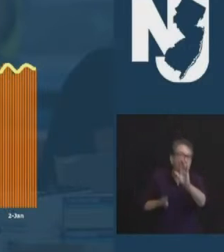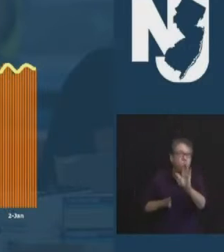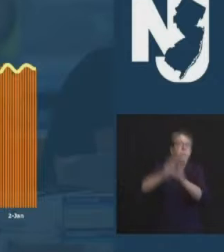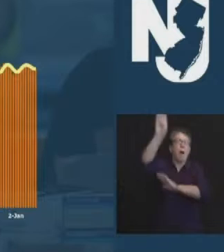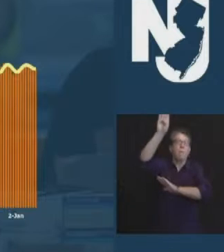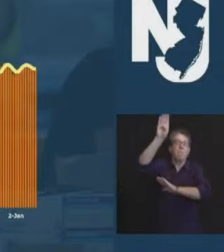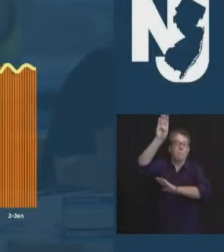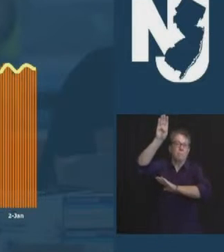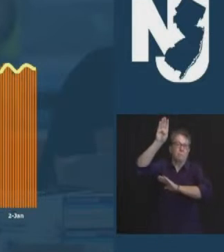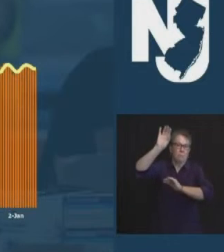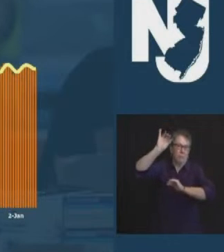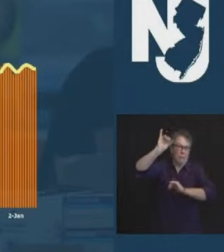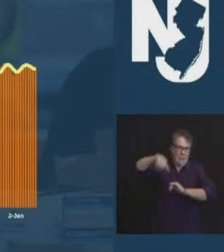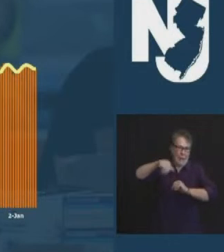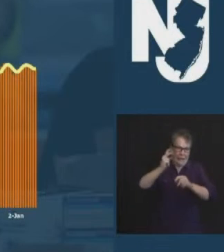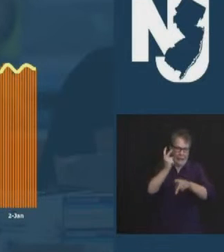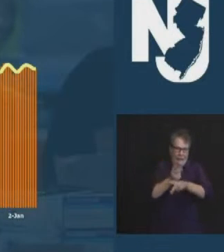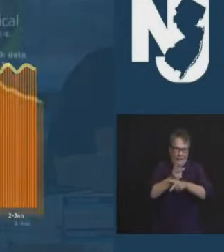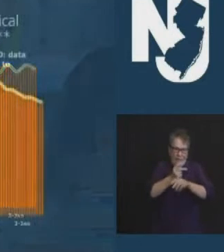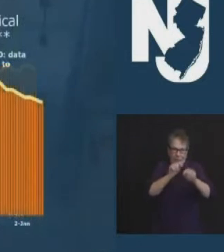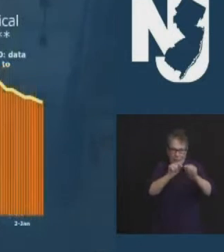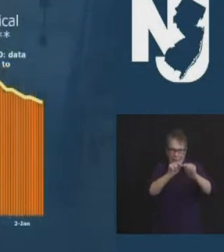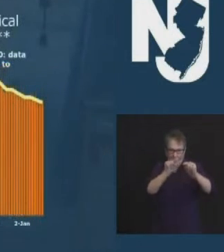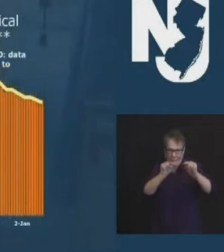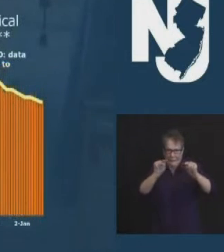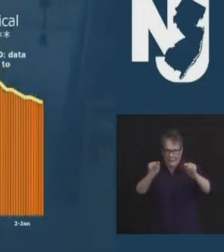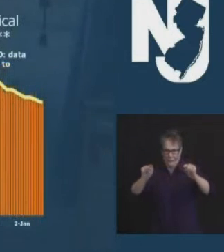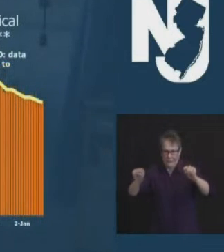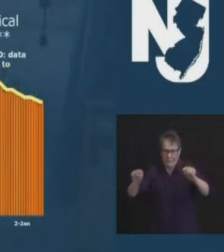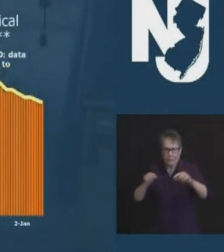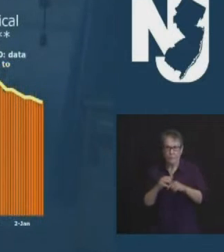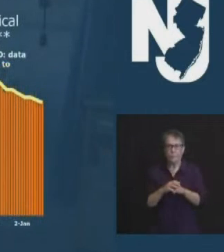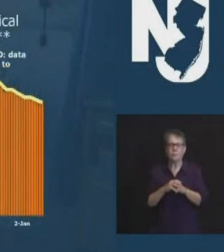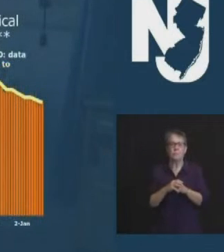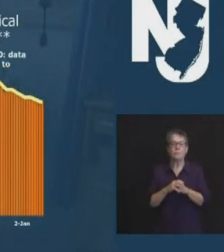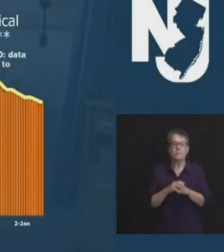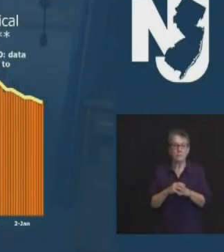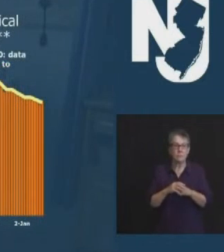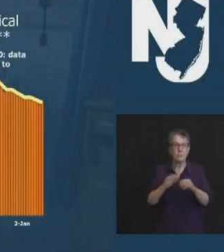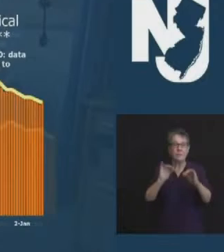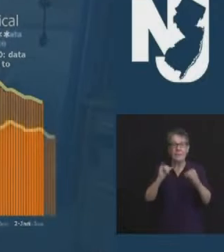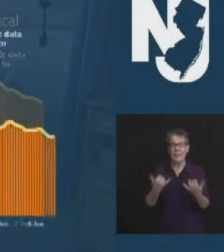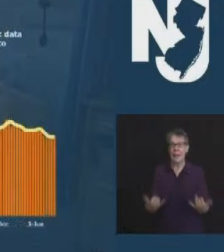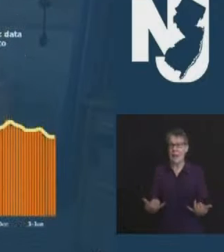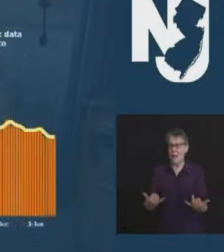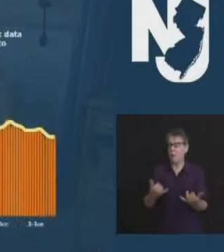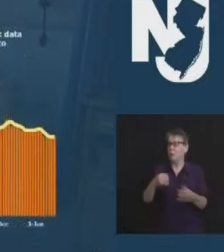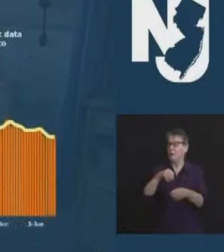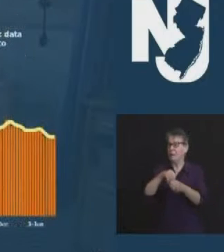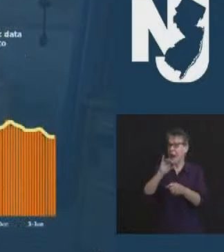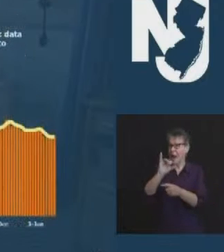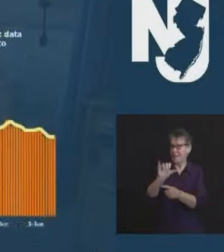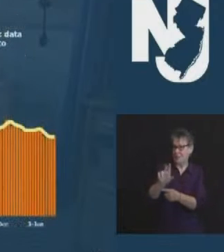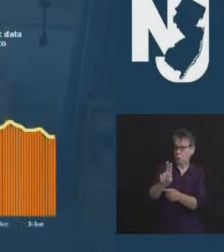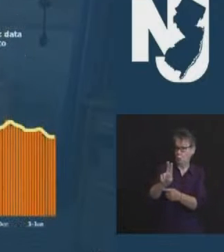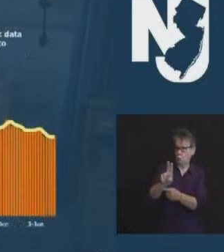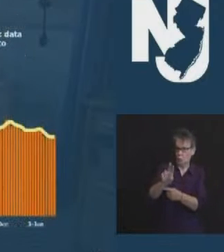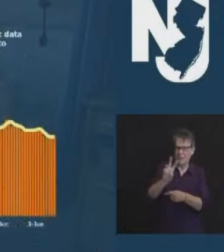patients, 649 of them were in intensive care, and there were 438